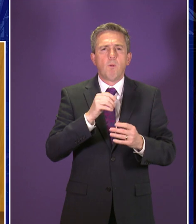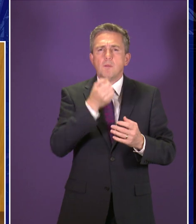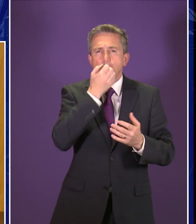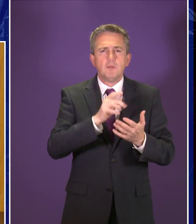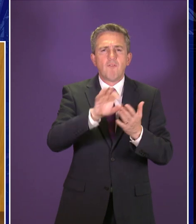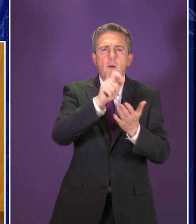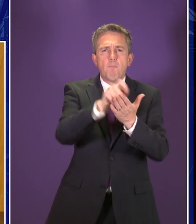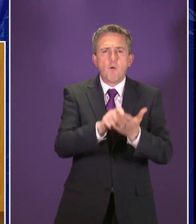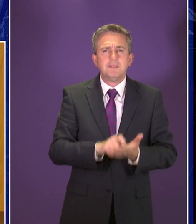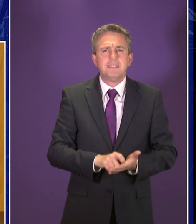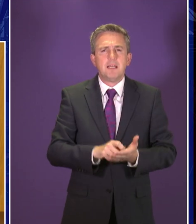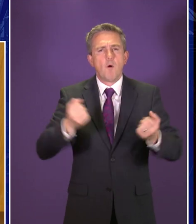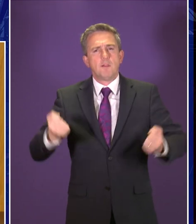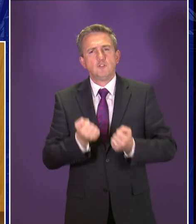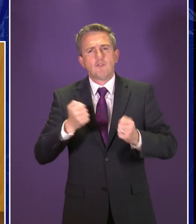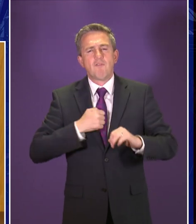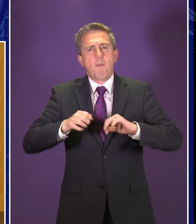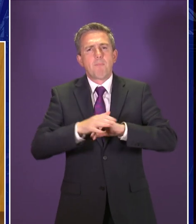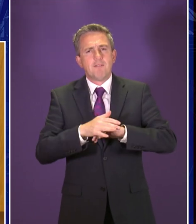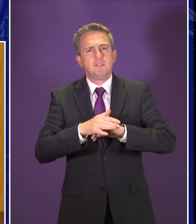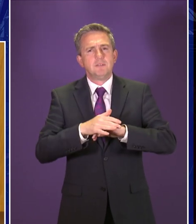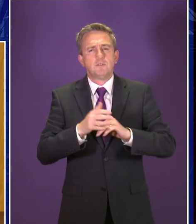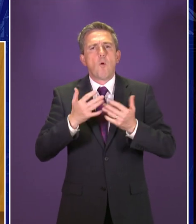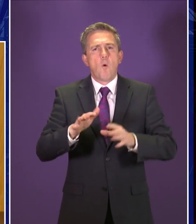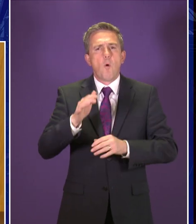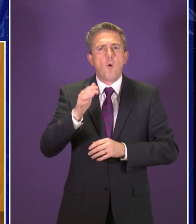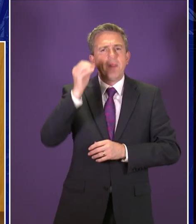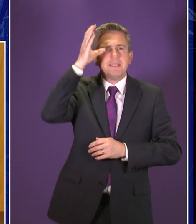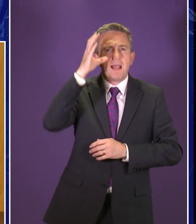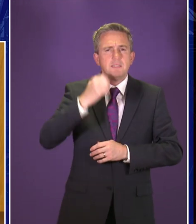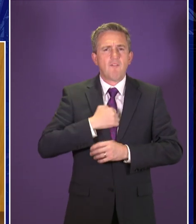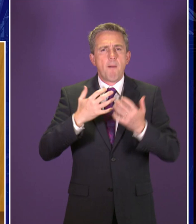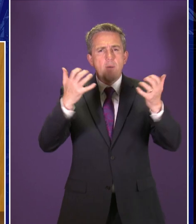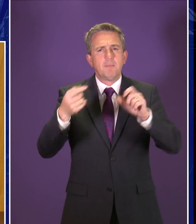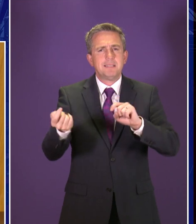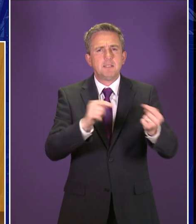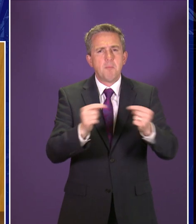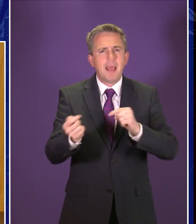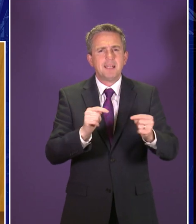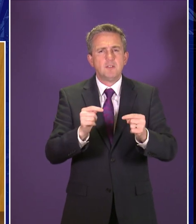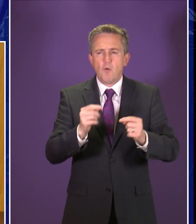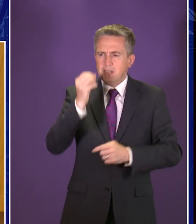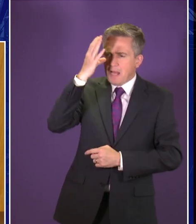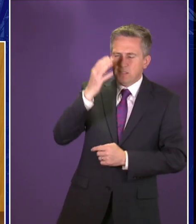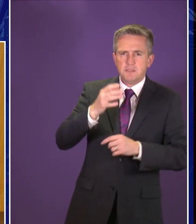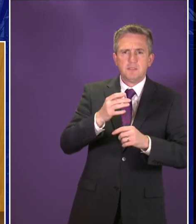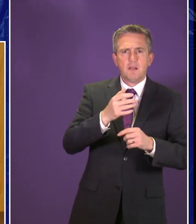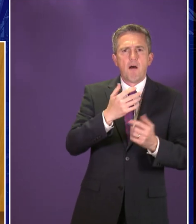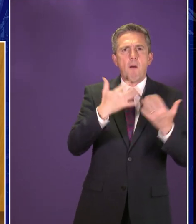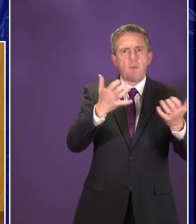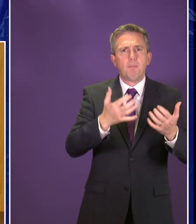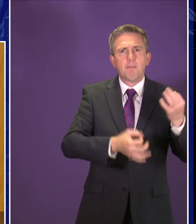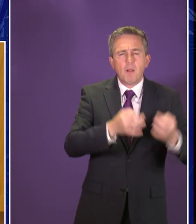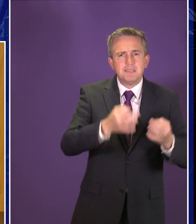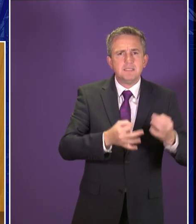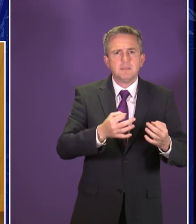or the strength of our marriages, the intelligence of our public debate or the integrity of public officials. It measures neither